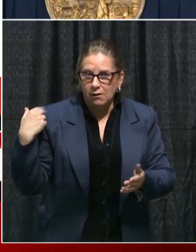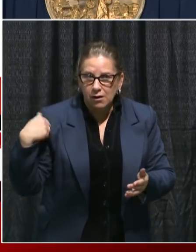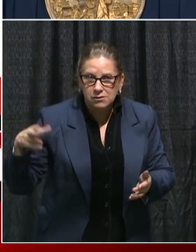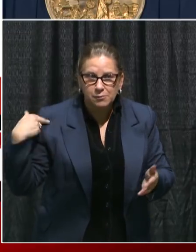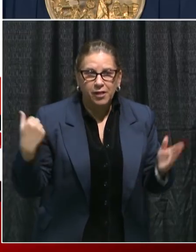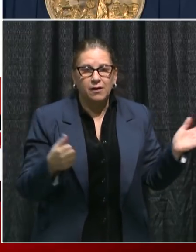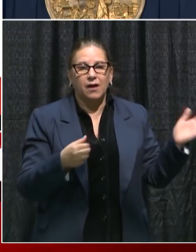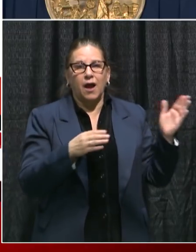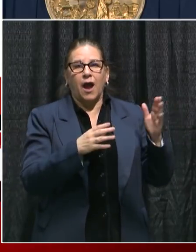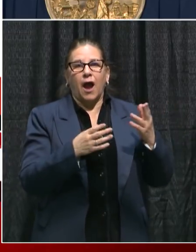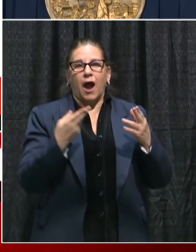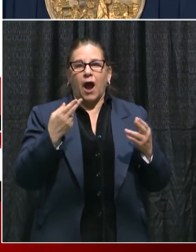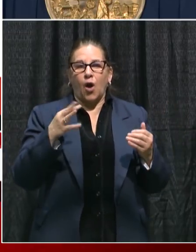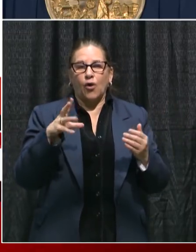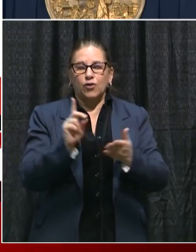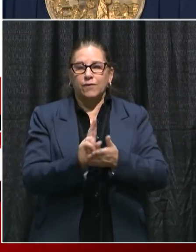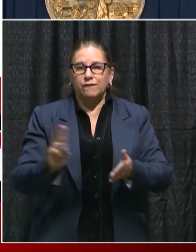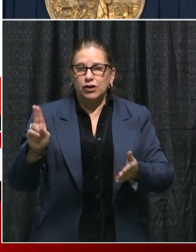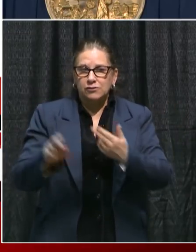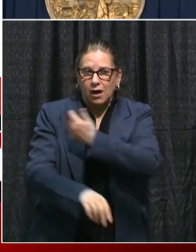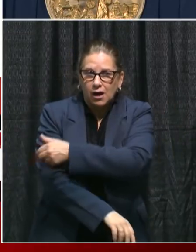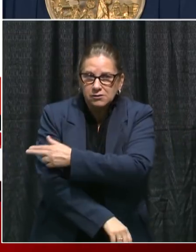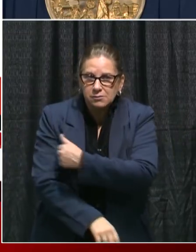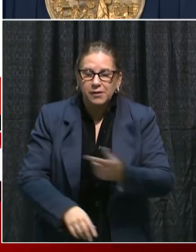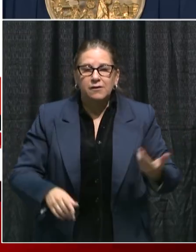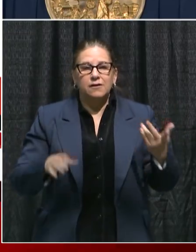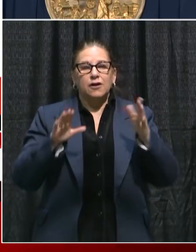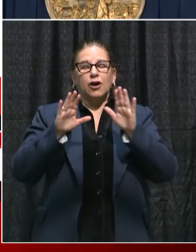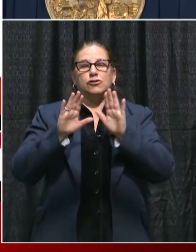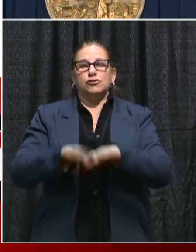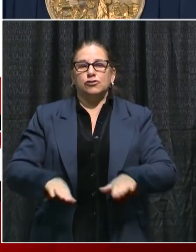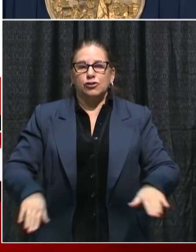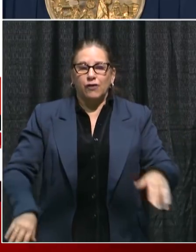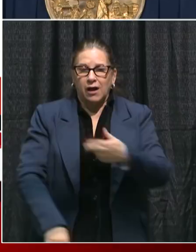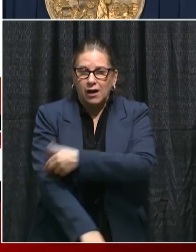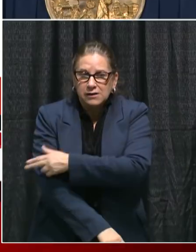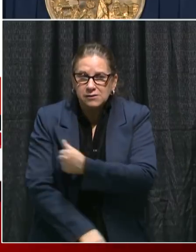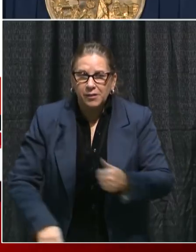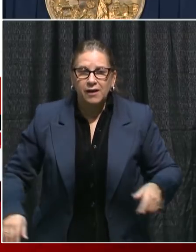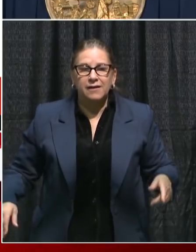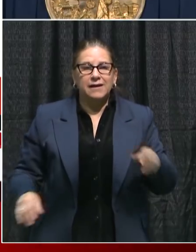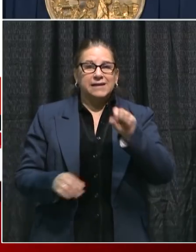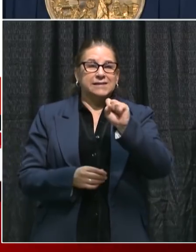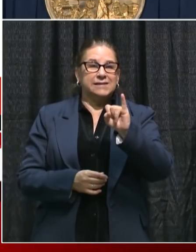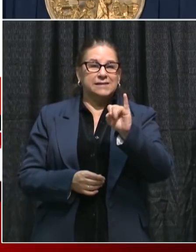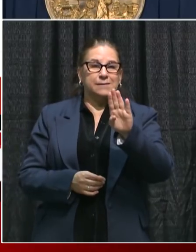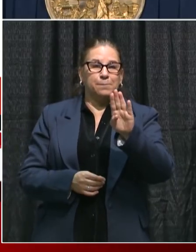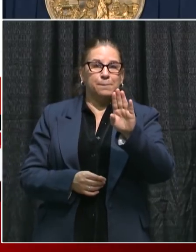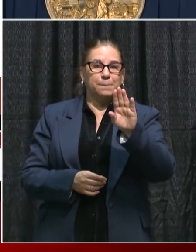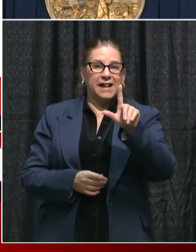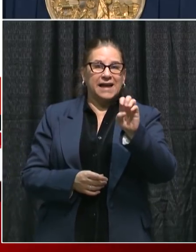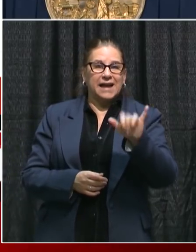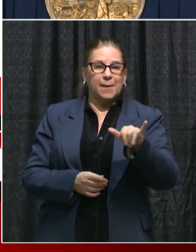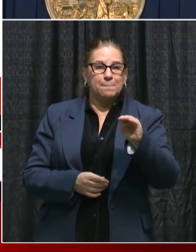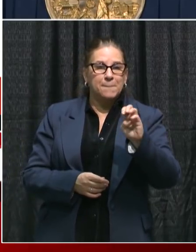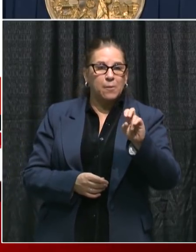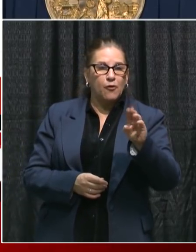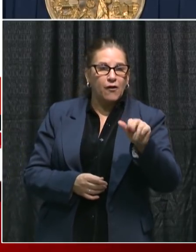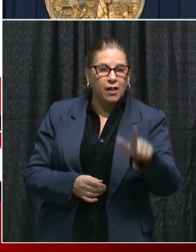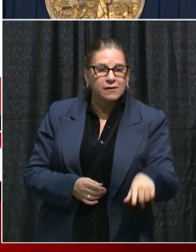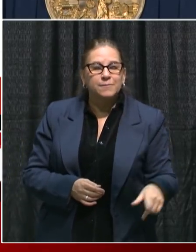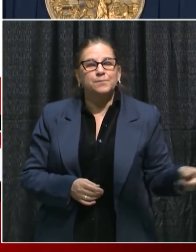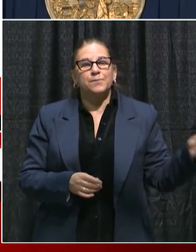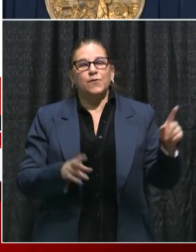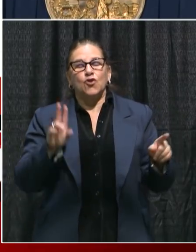Hospital, Children's National, Sibley Memorial, United Medical Center, and Bridgepoint at Capitol Hill